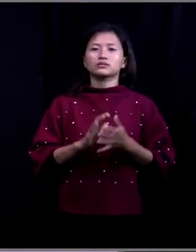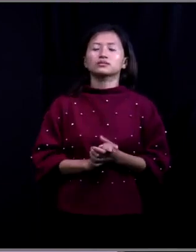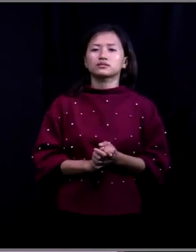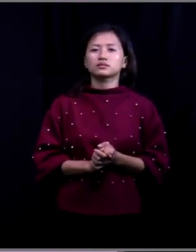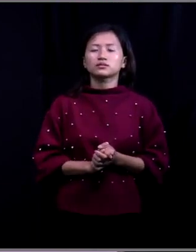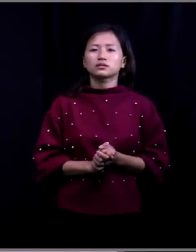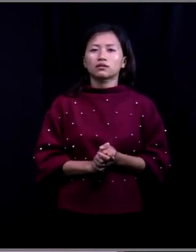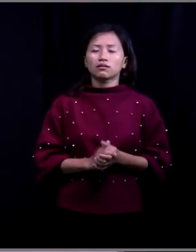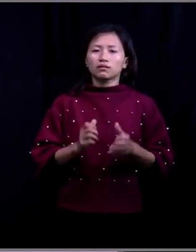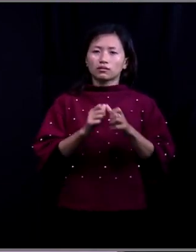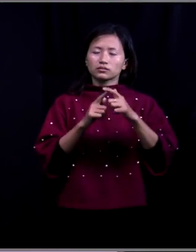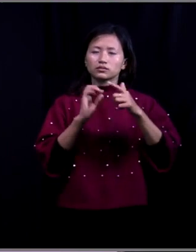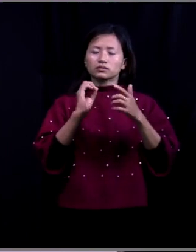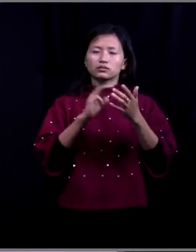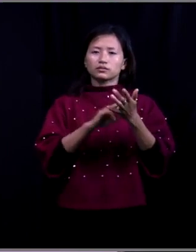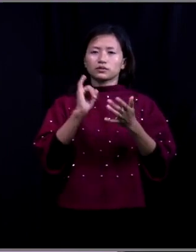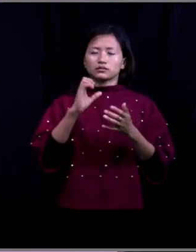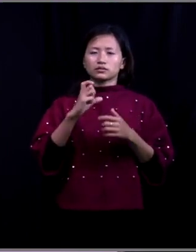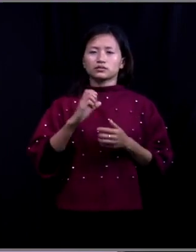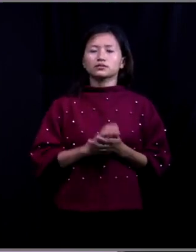Now, atomic mass unit,